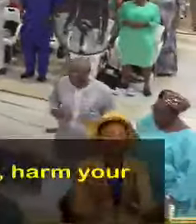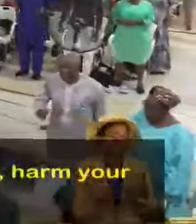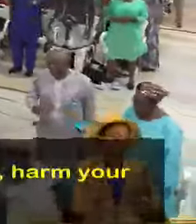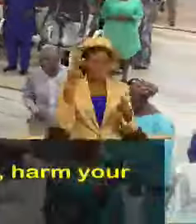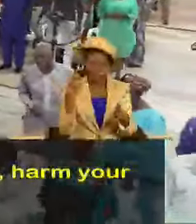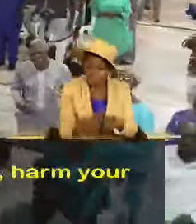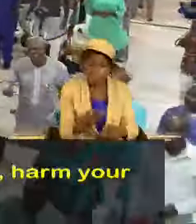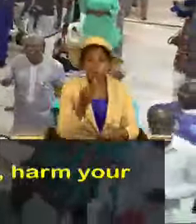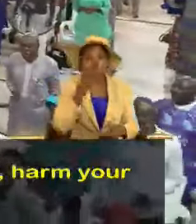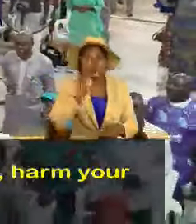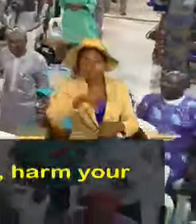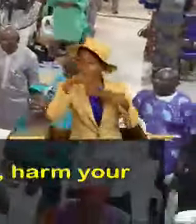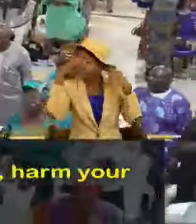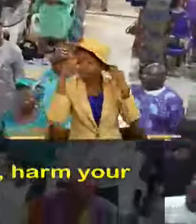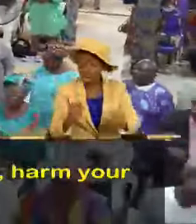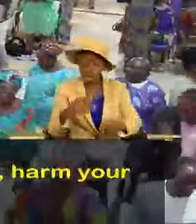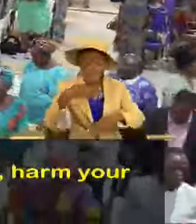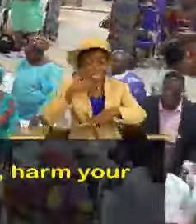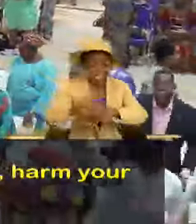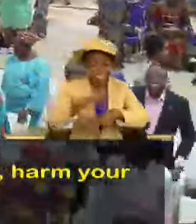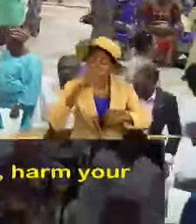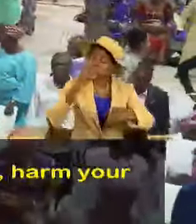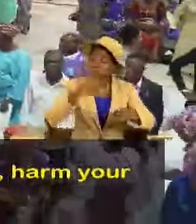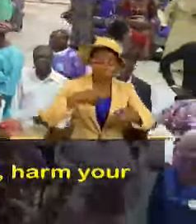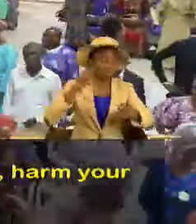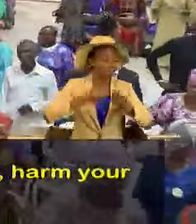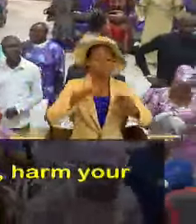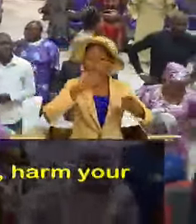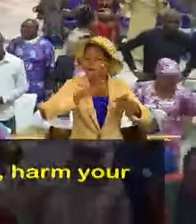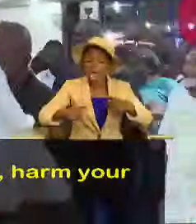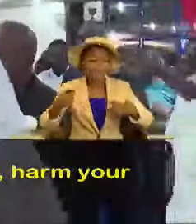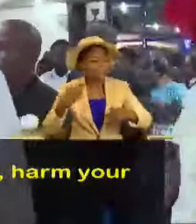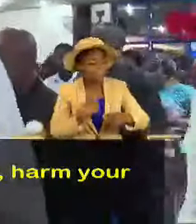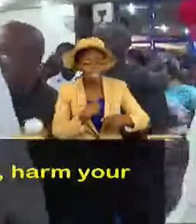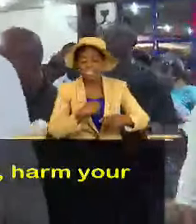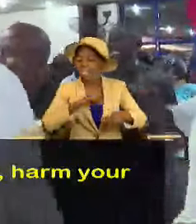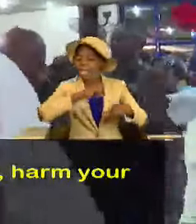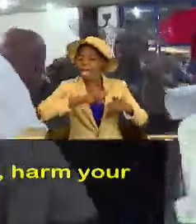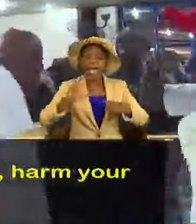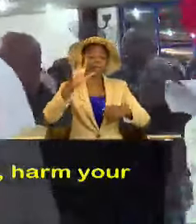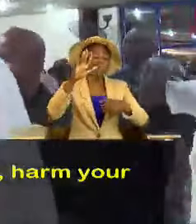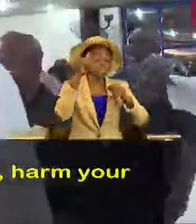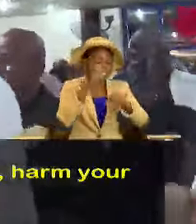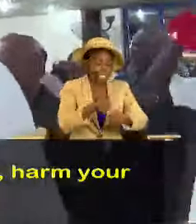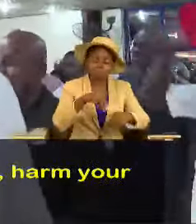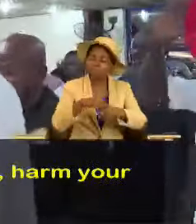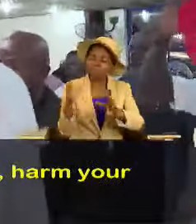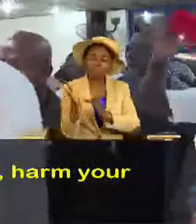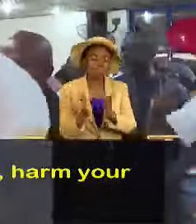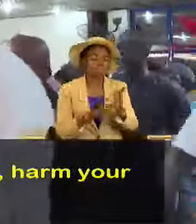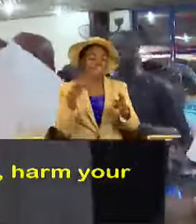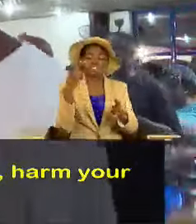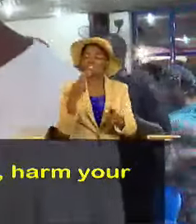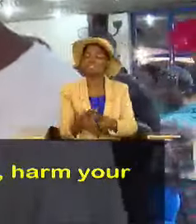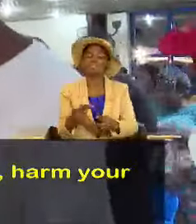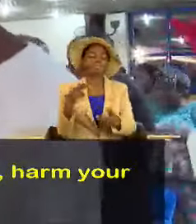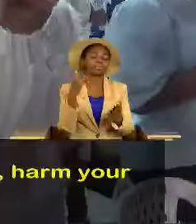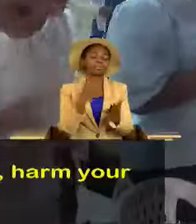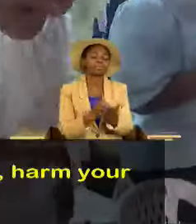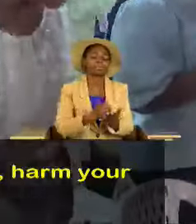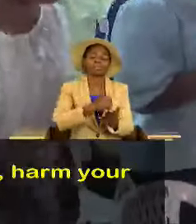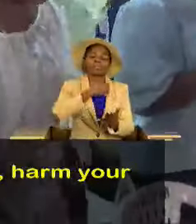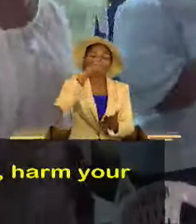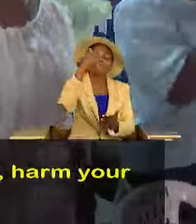yourselves H yourselves let the evil go back upon them in Jesus mighty